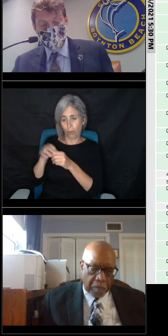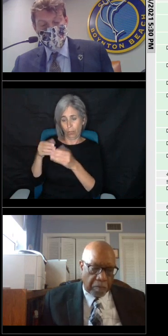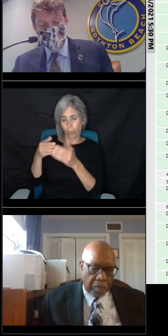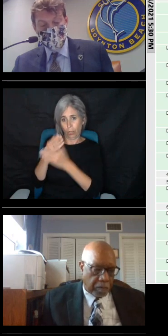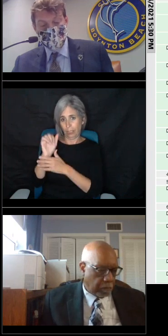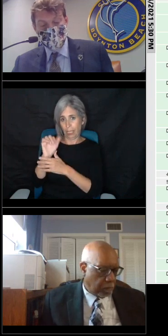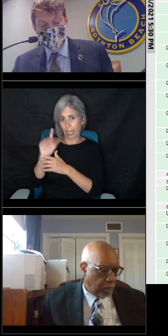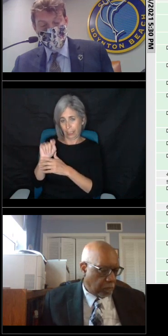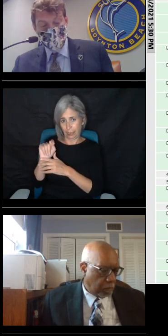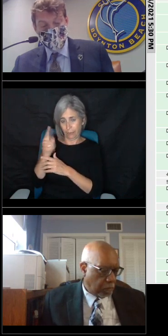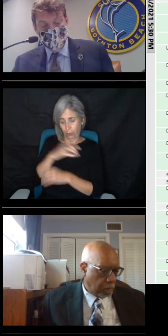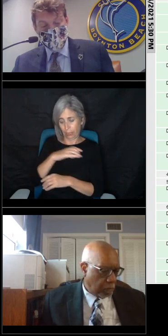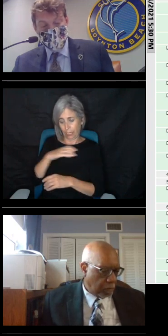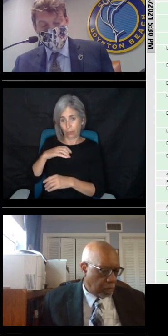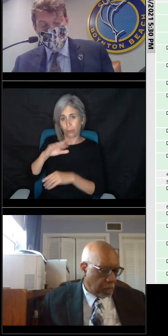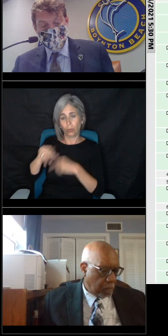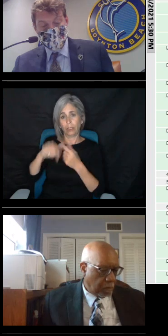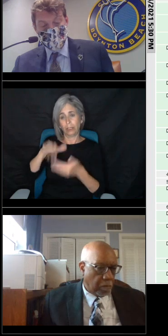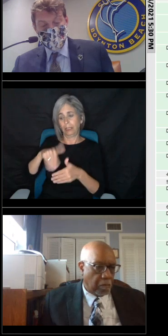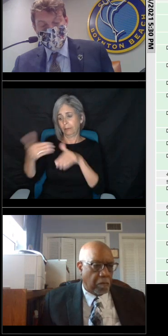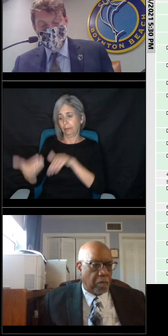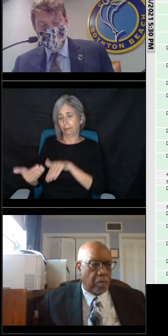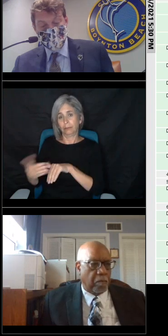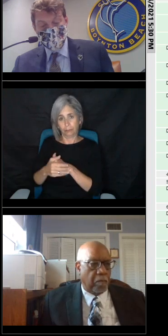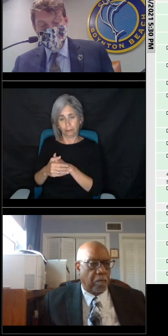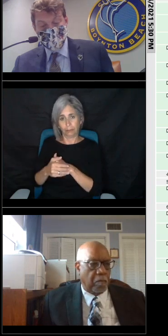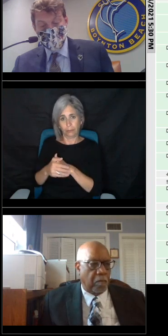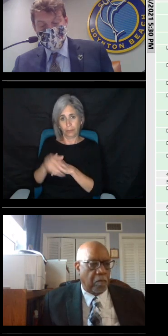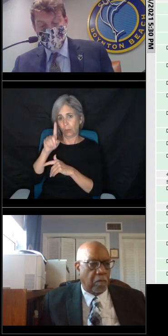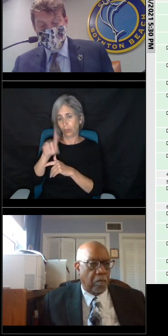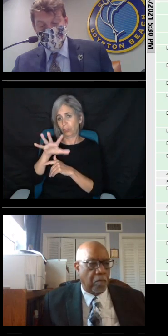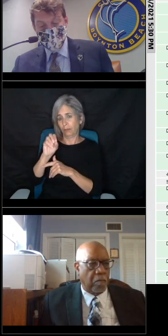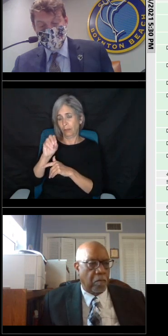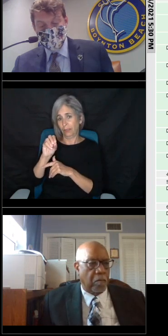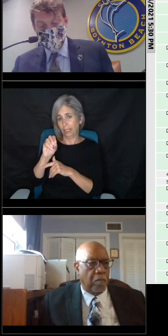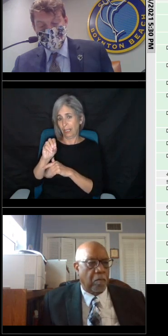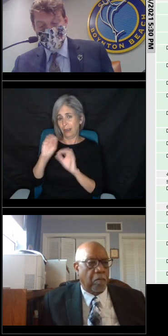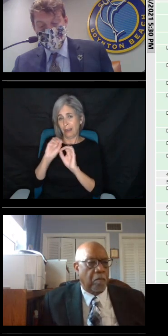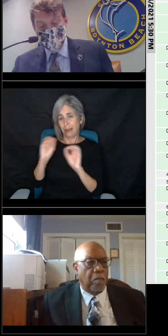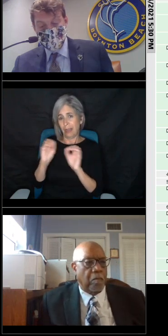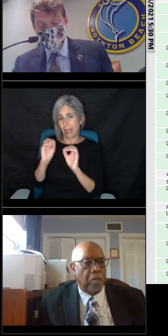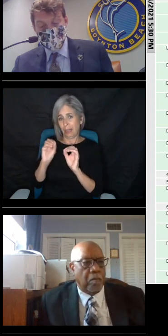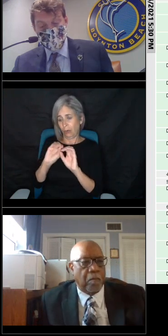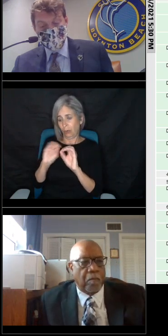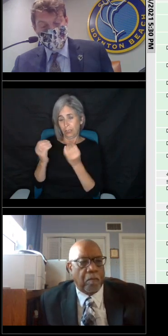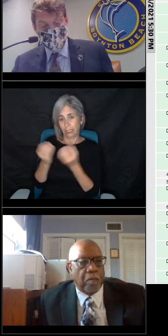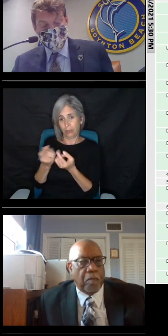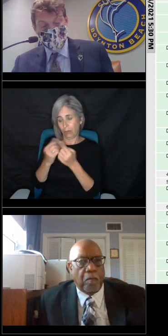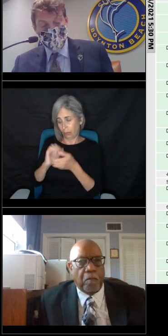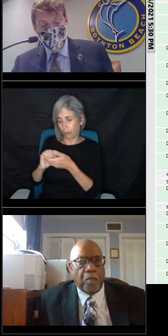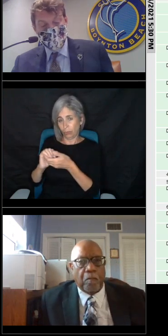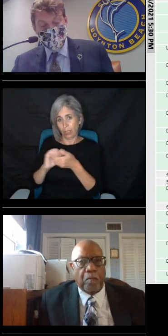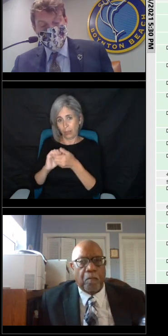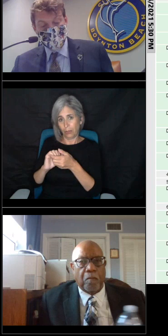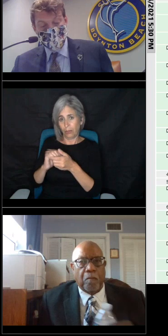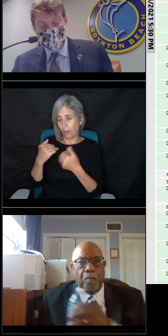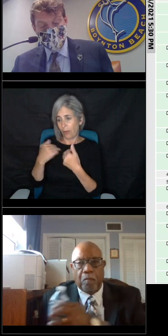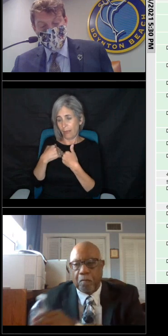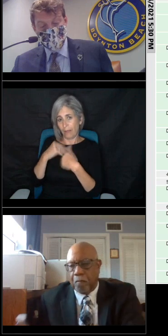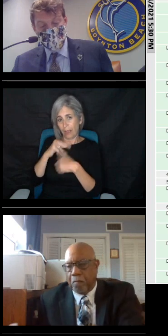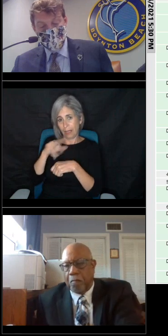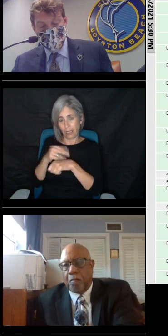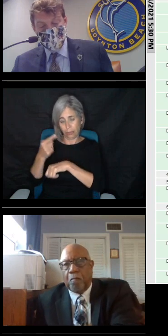Congress Lewis after his death. And whereas over 150 nonpartisan organizations have come together to hold a John Lewis